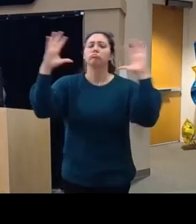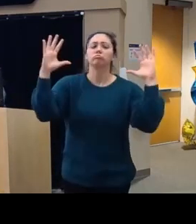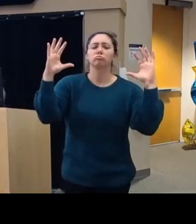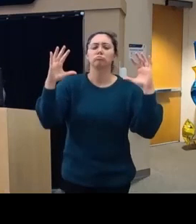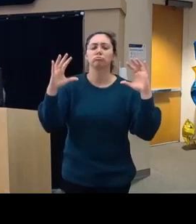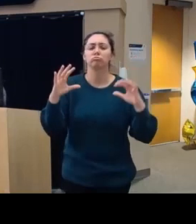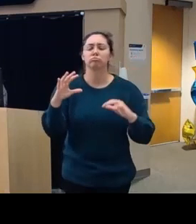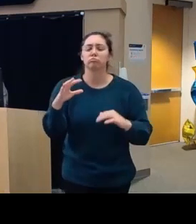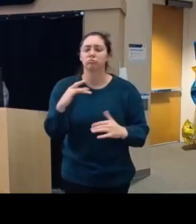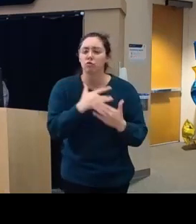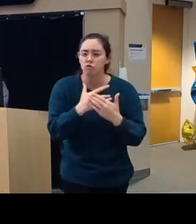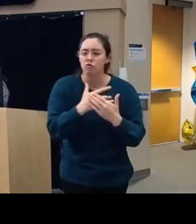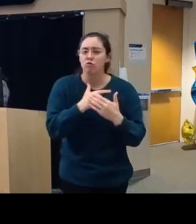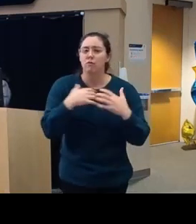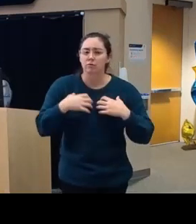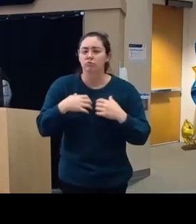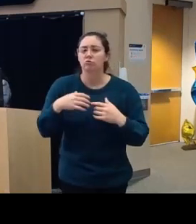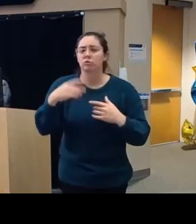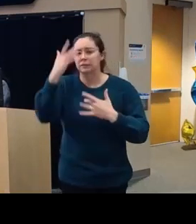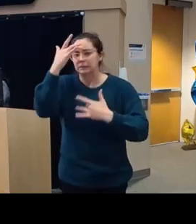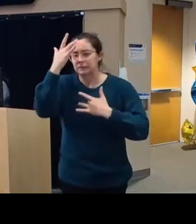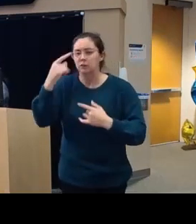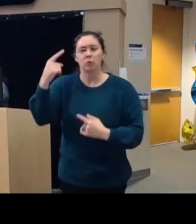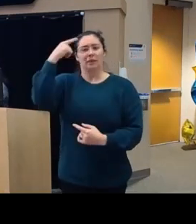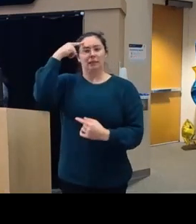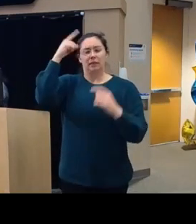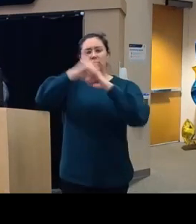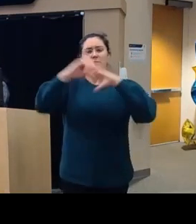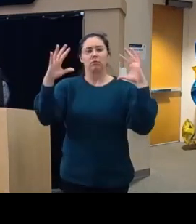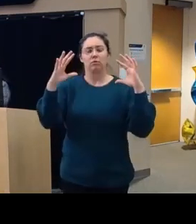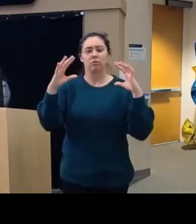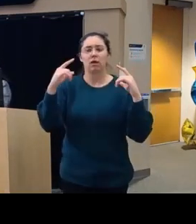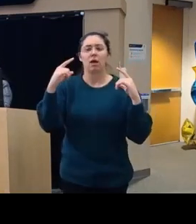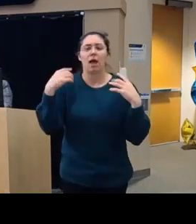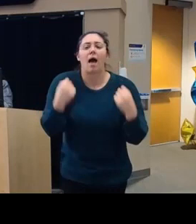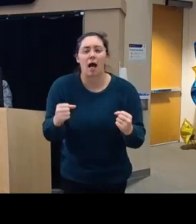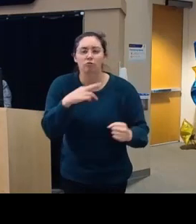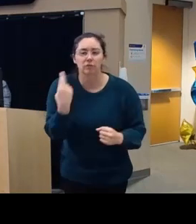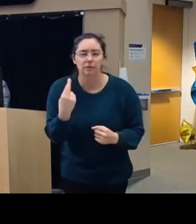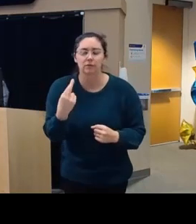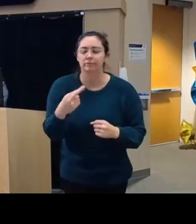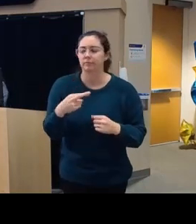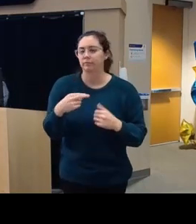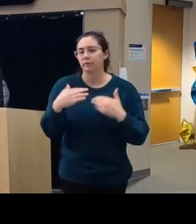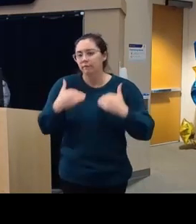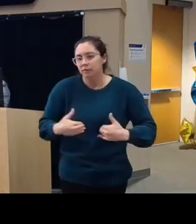disease risks, we think of health risk behaviors such as physical inactivity,